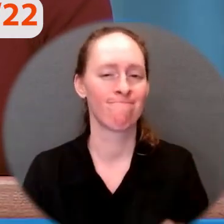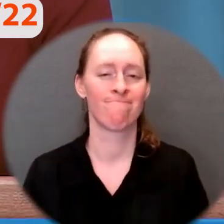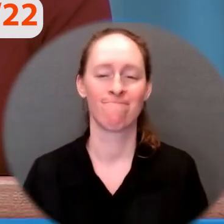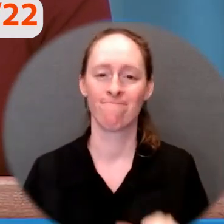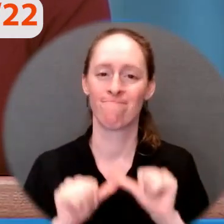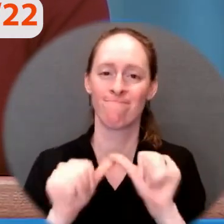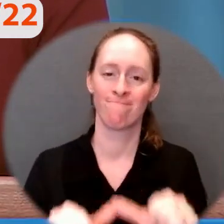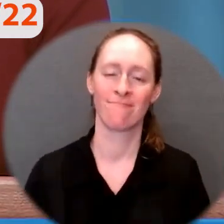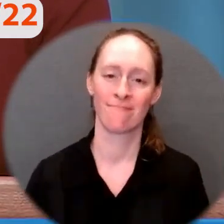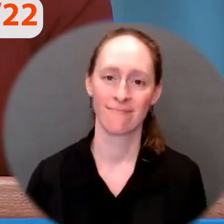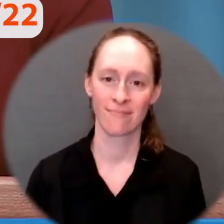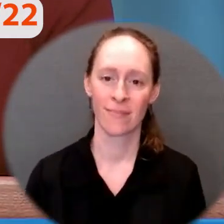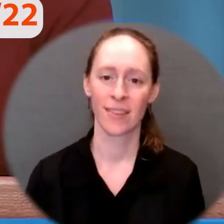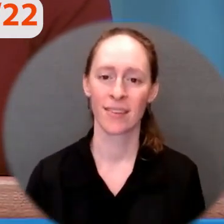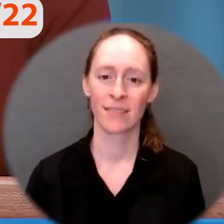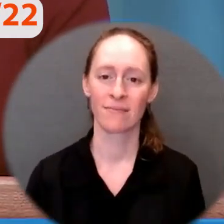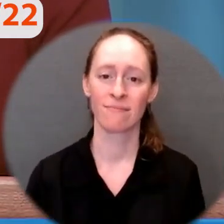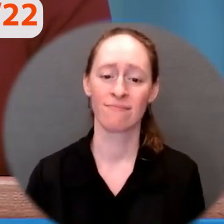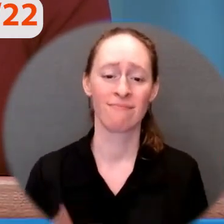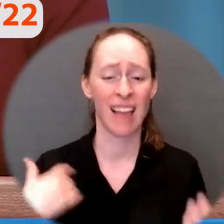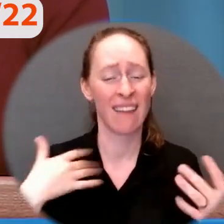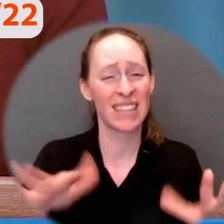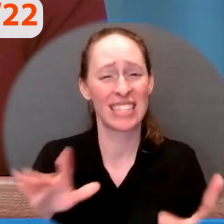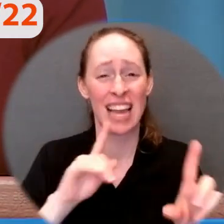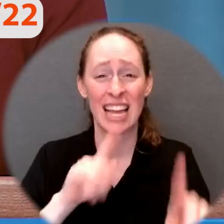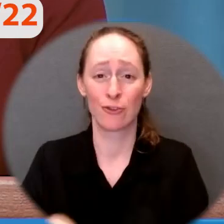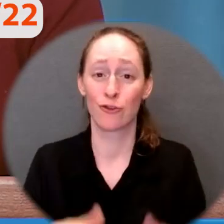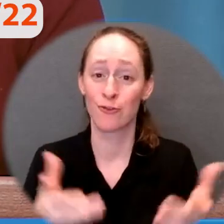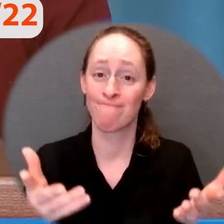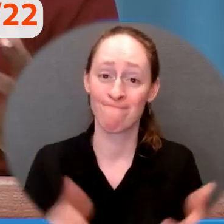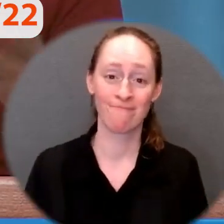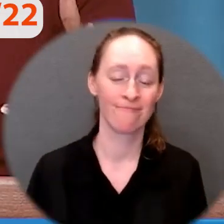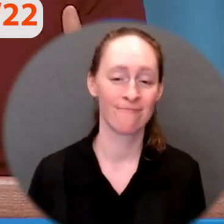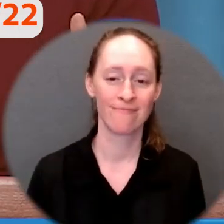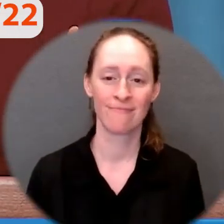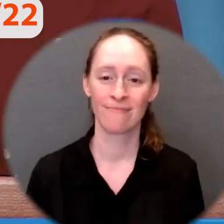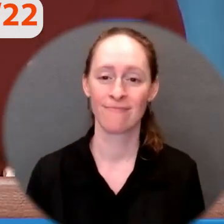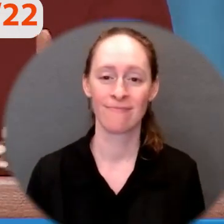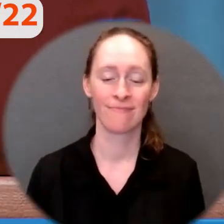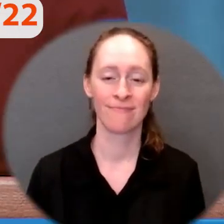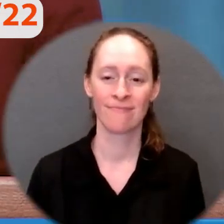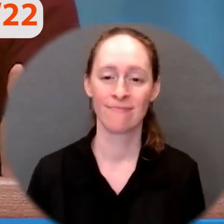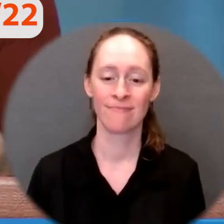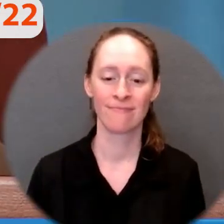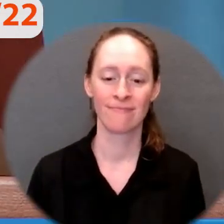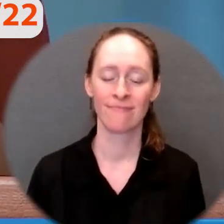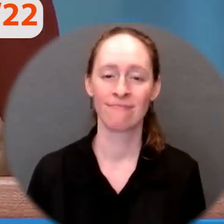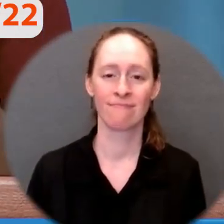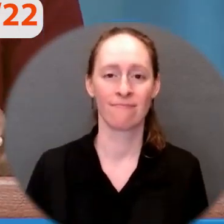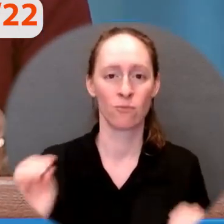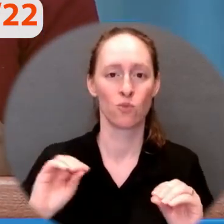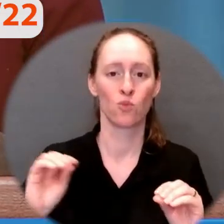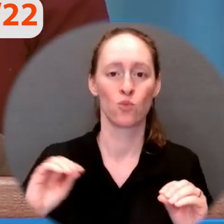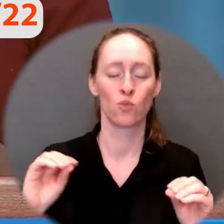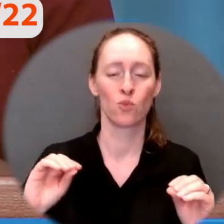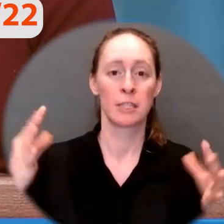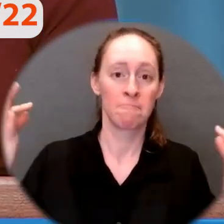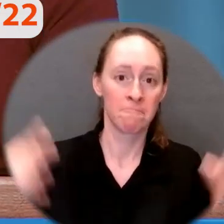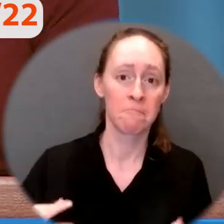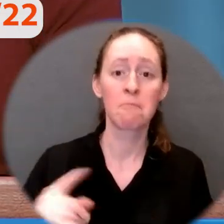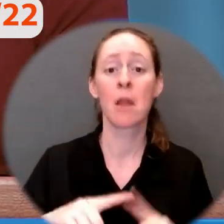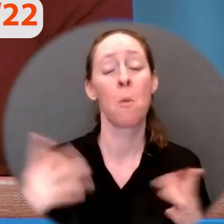I get the question, and I just answered it and said, don't have a determination for you at this time. But what I can say